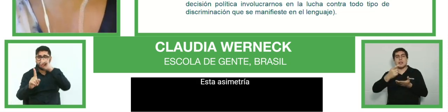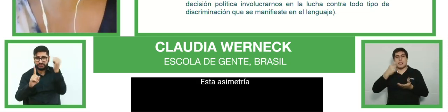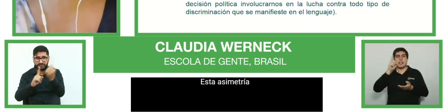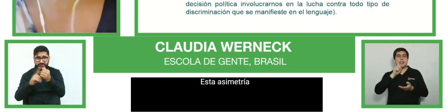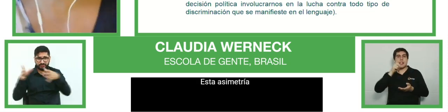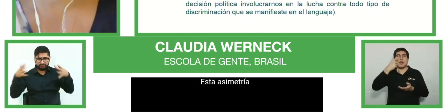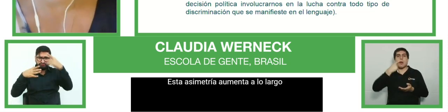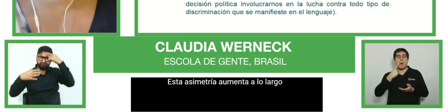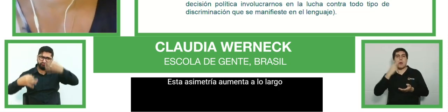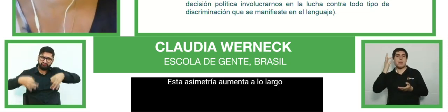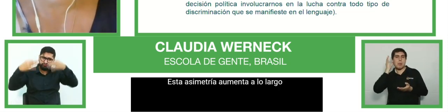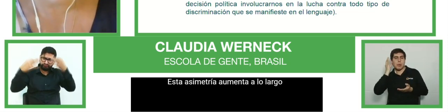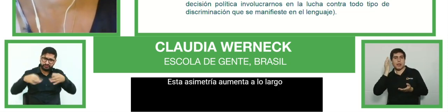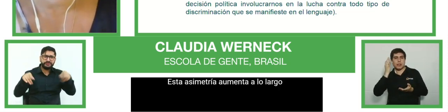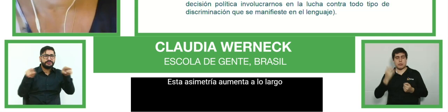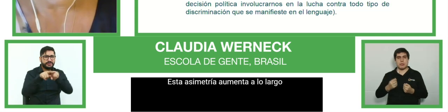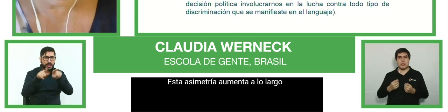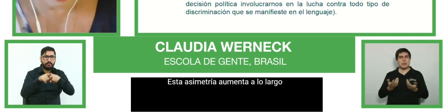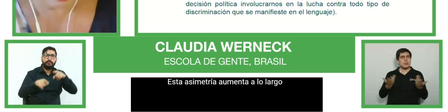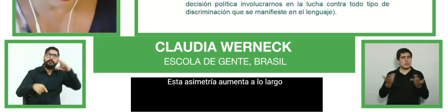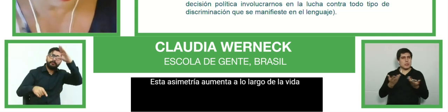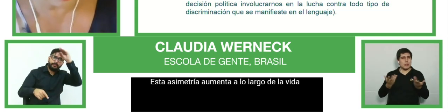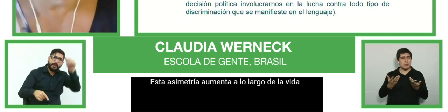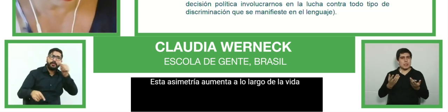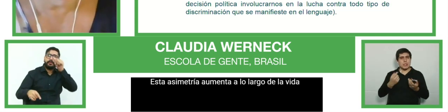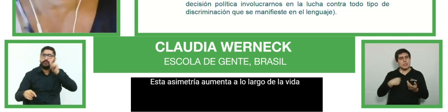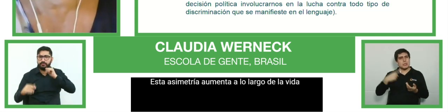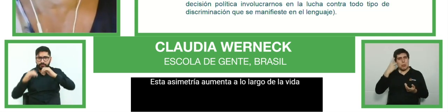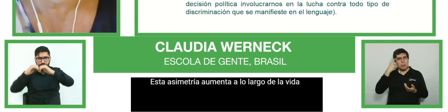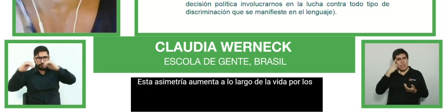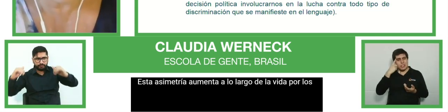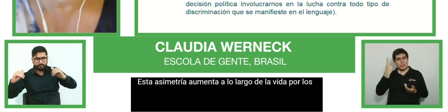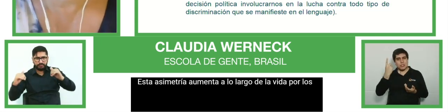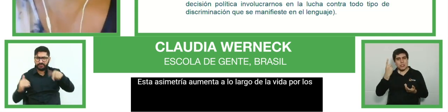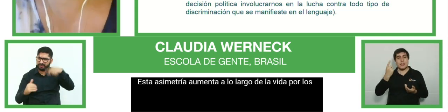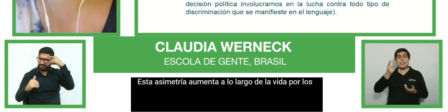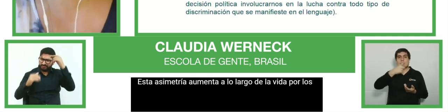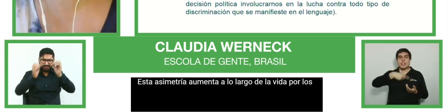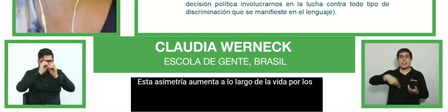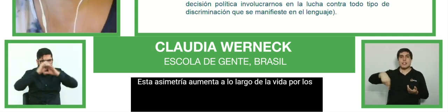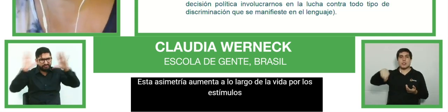human beings? I believe it comes from our own diversity.